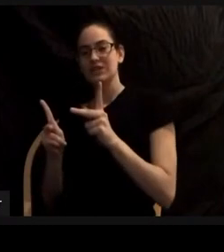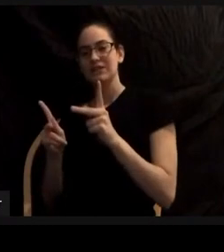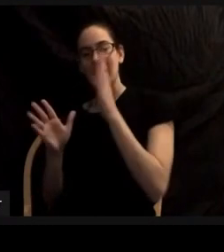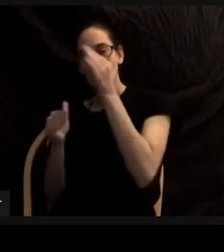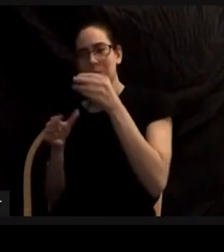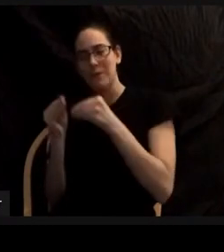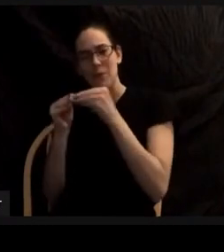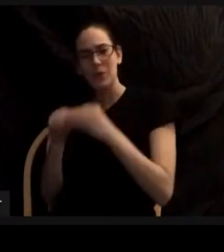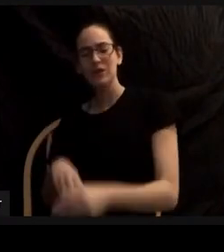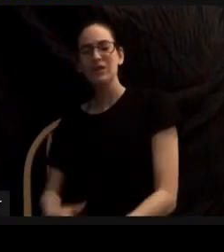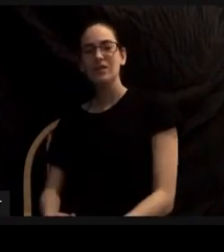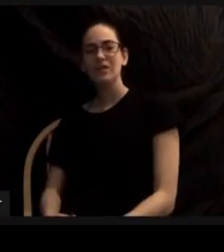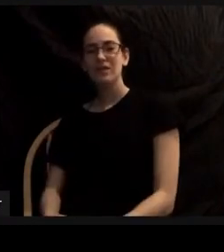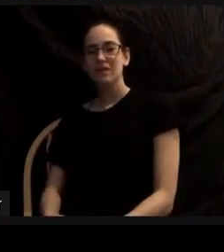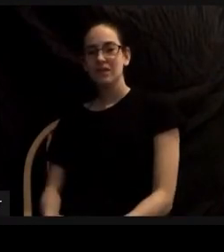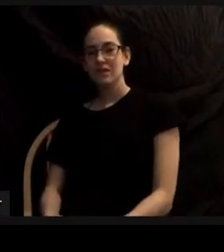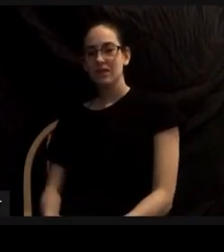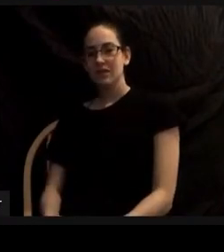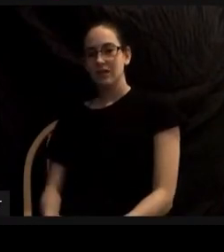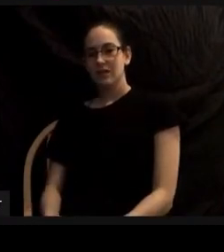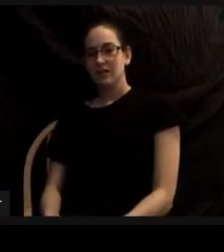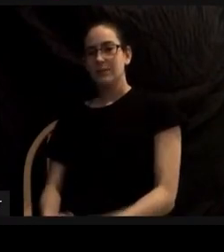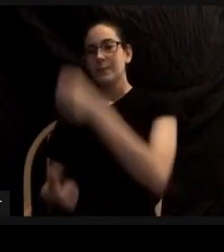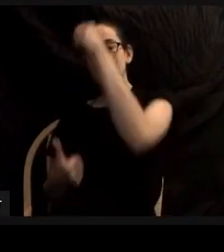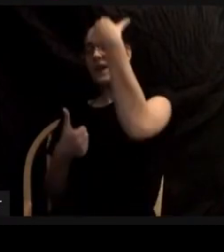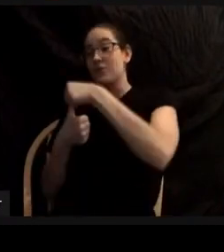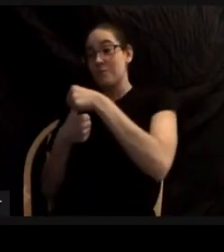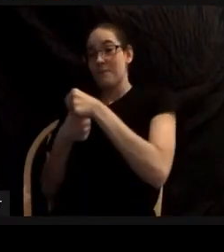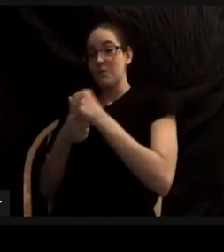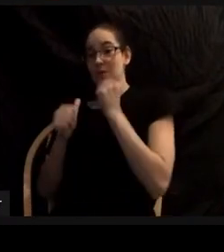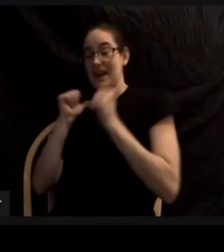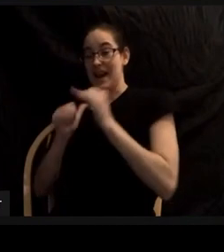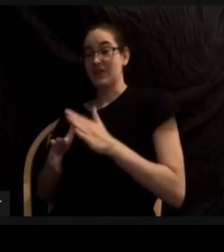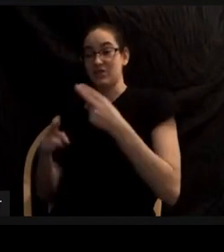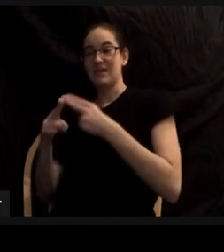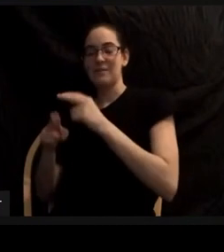And I remember that like, one of the actors, Angel Lynn,